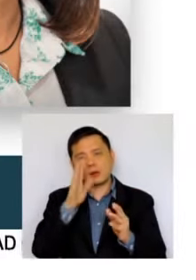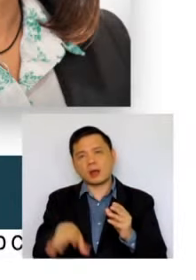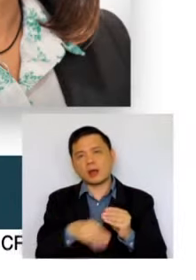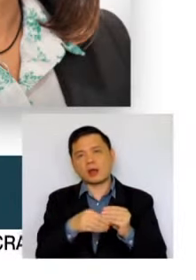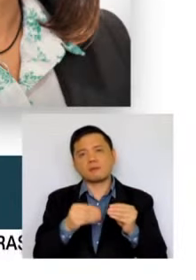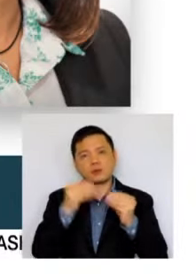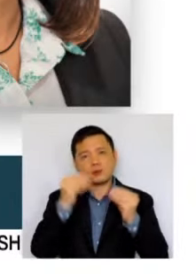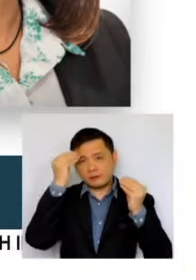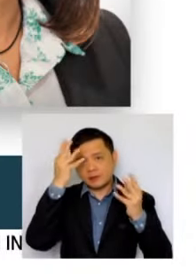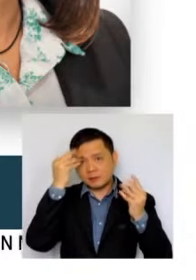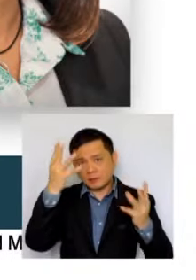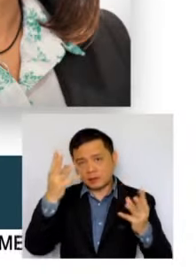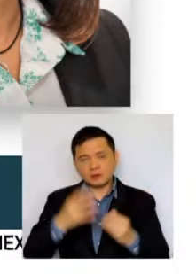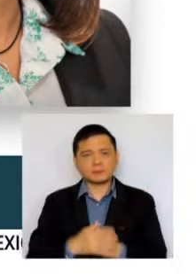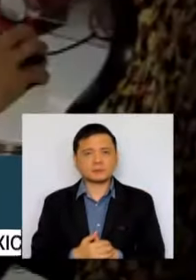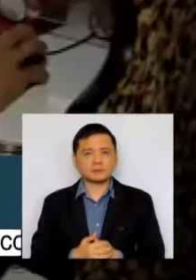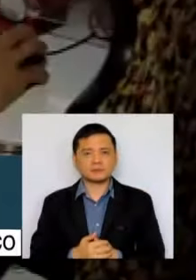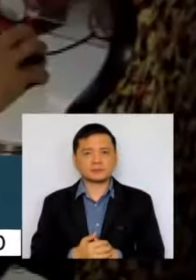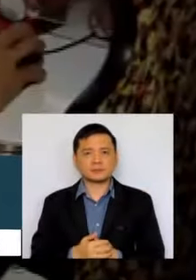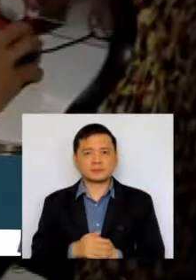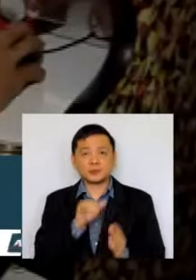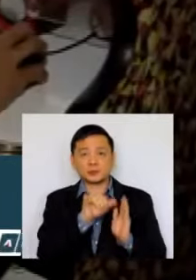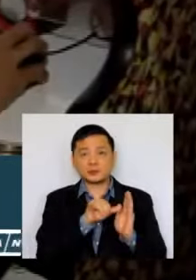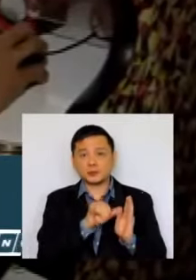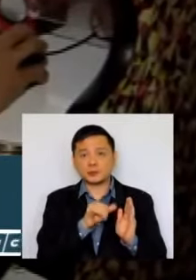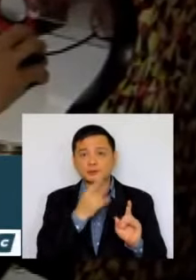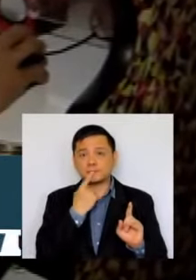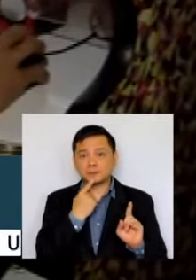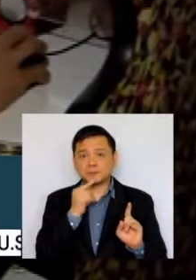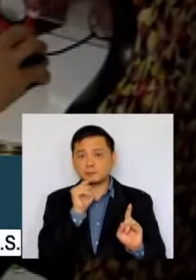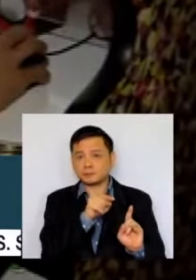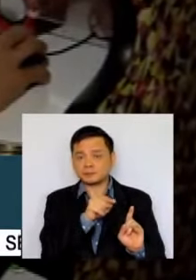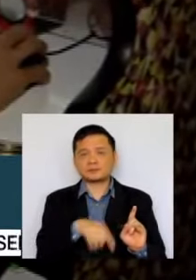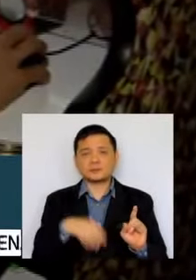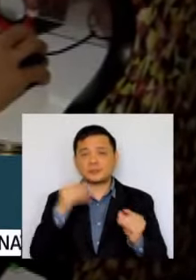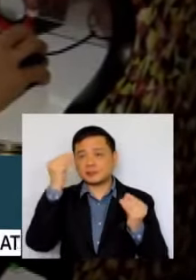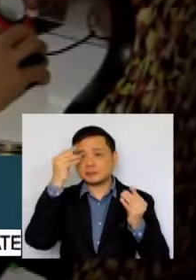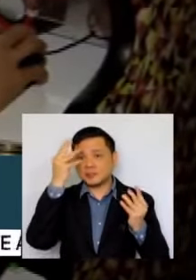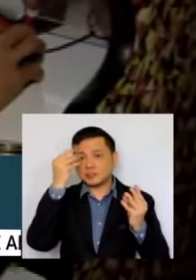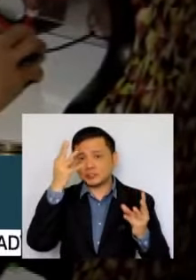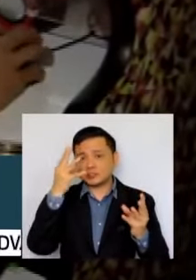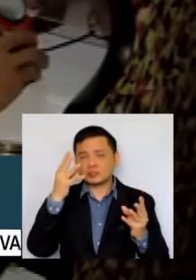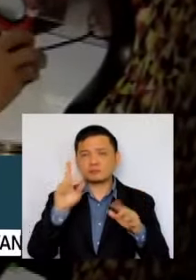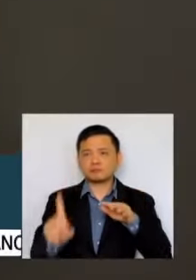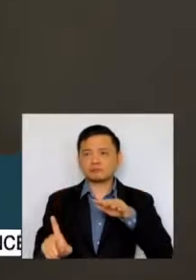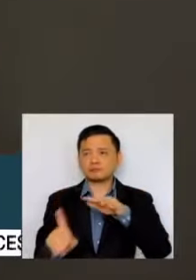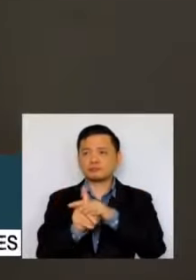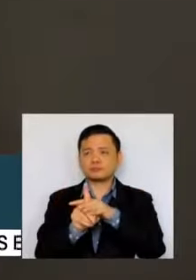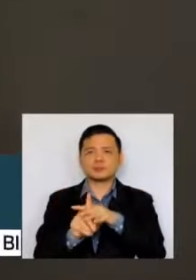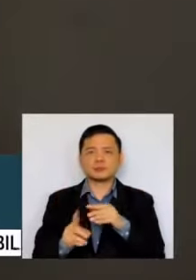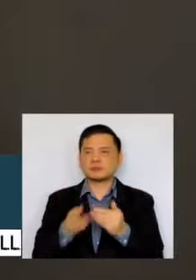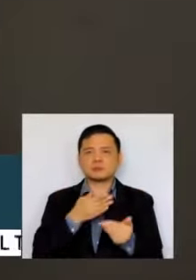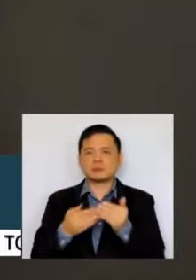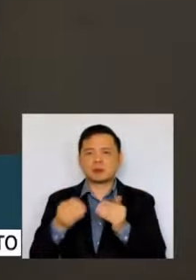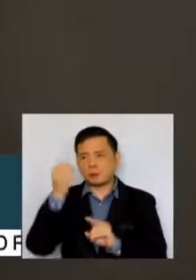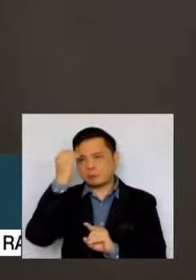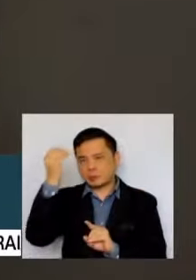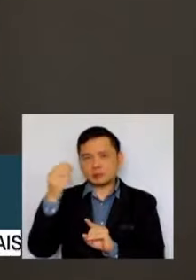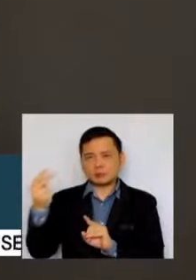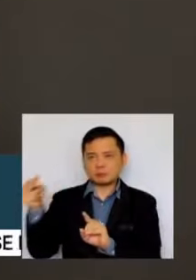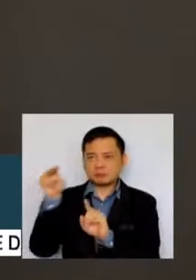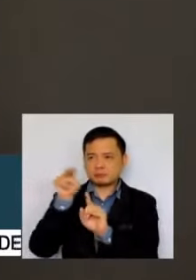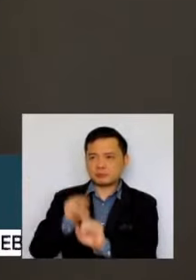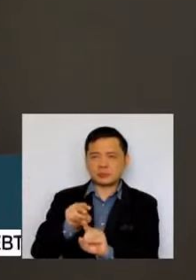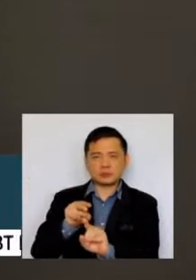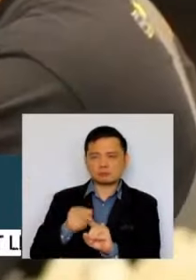videos in the platform. YouTube said the information panel will appear regardless of opinions and perspectives expressed